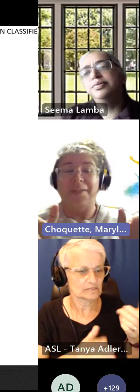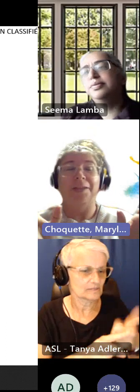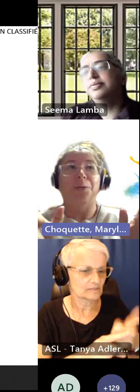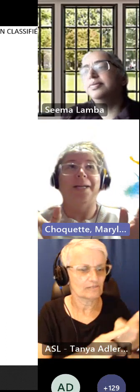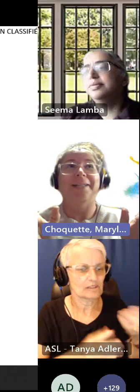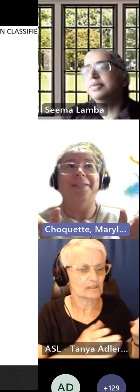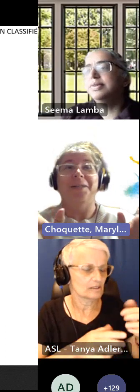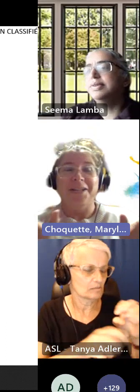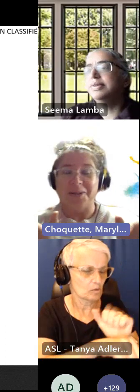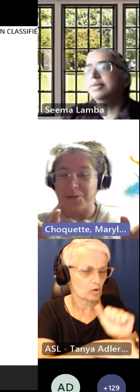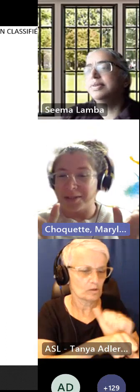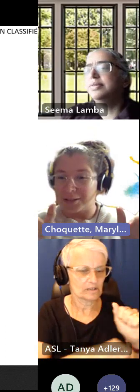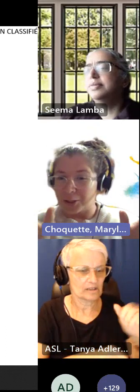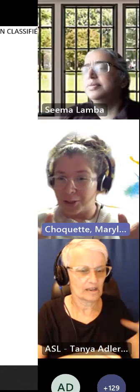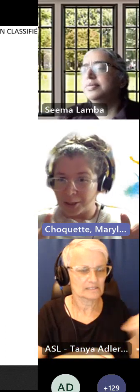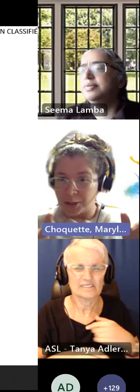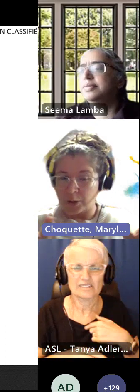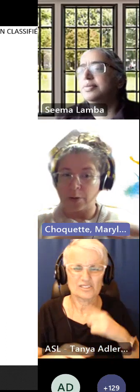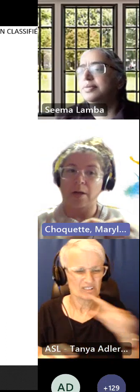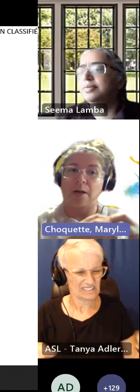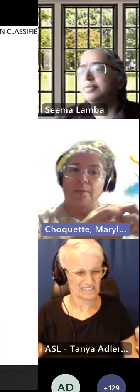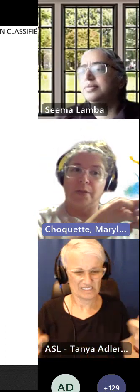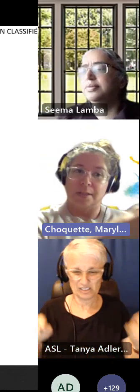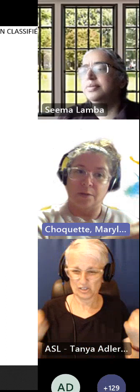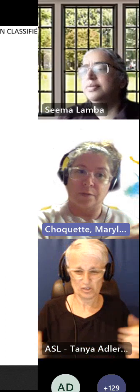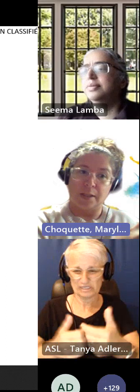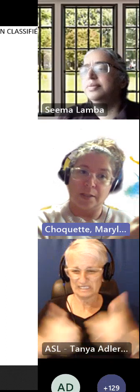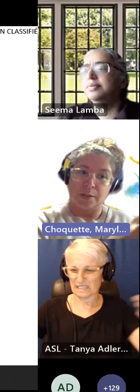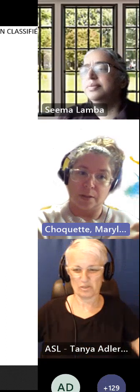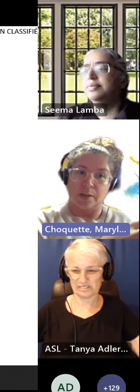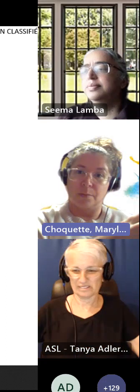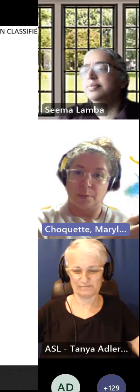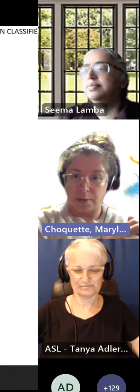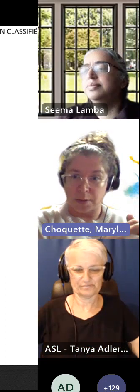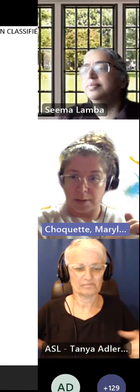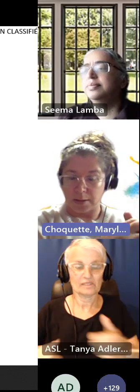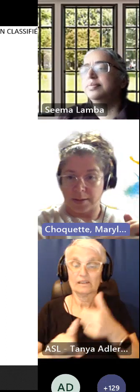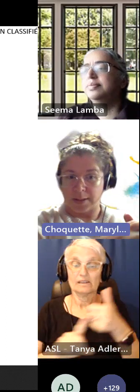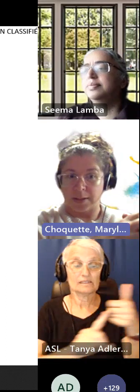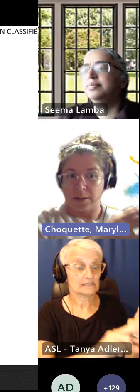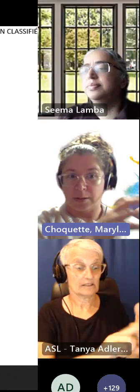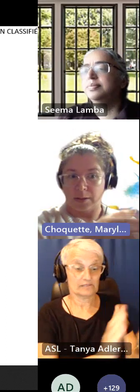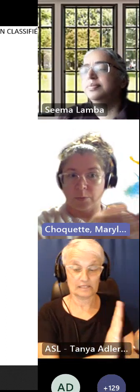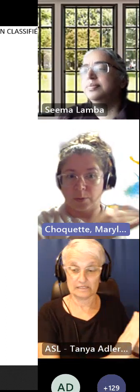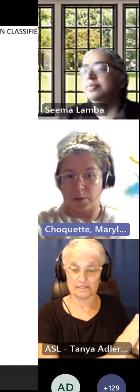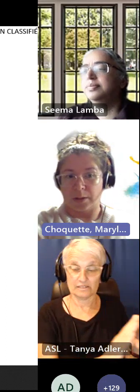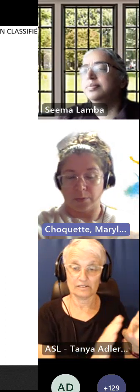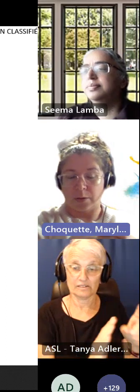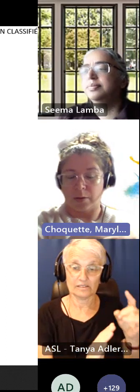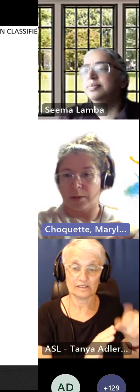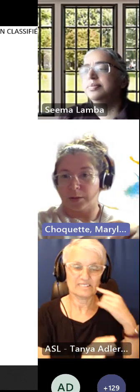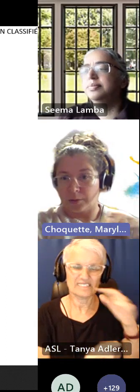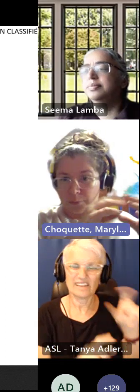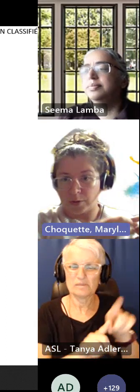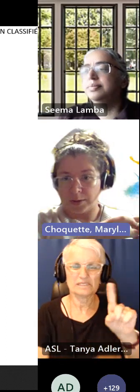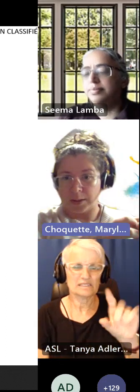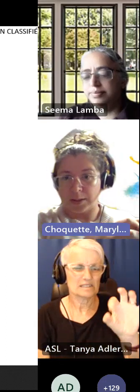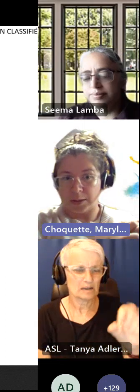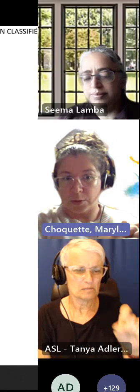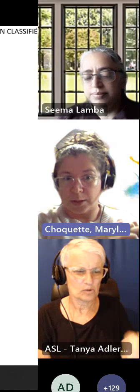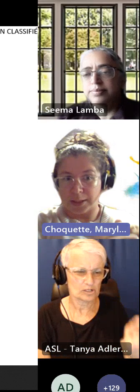theoretically don't touch each other. The self-ID is really purposes, as I said, in 9.1 and